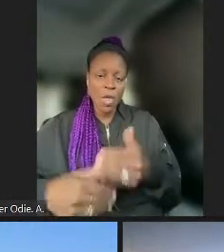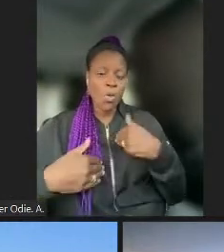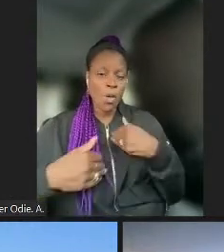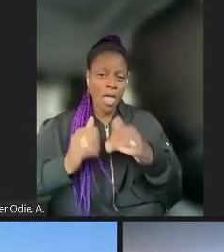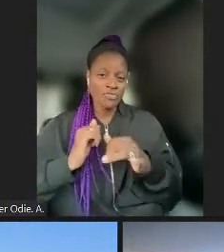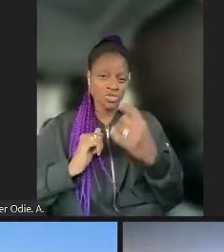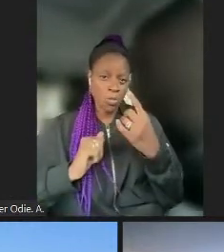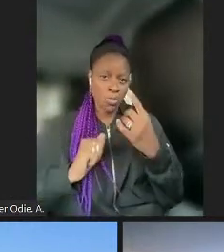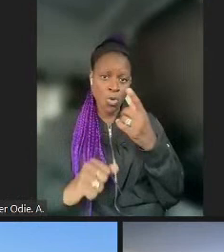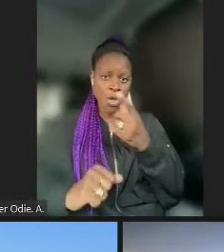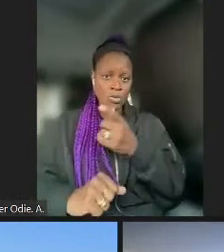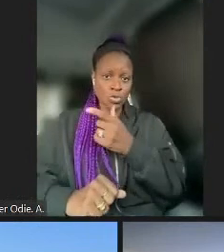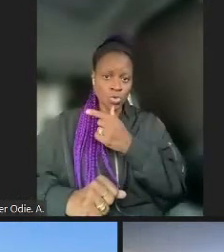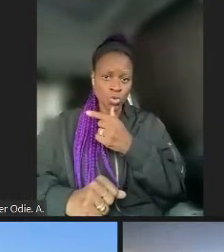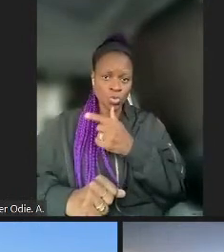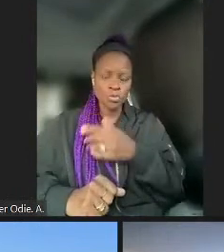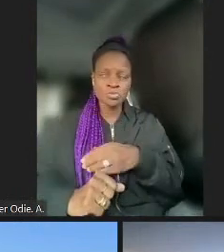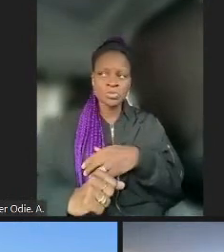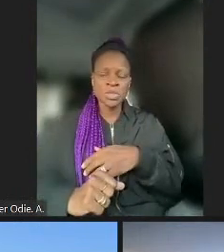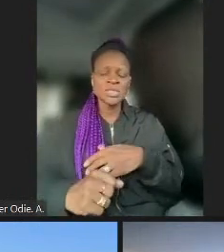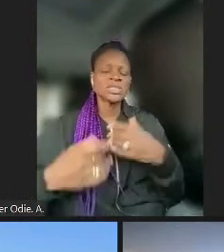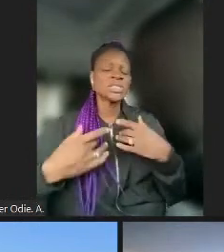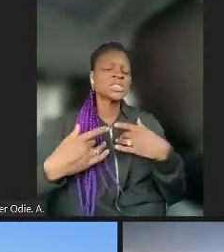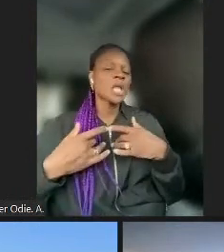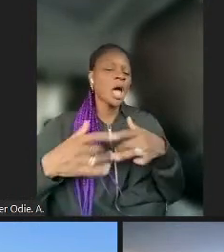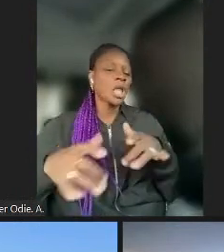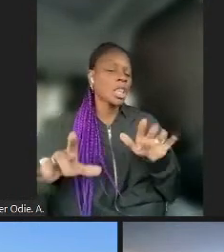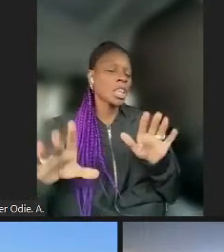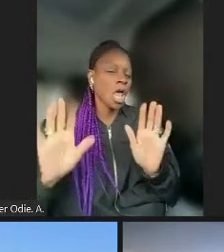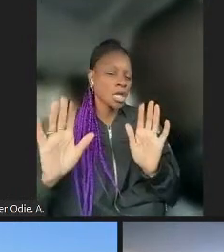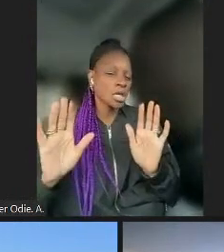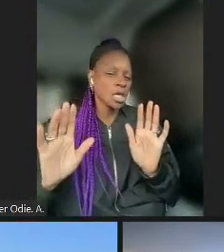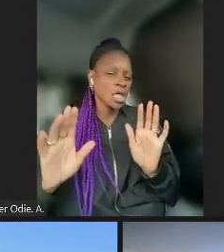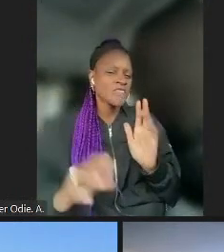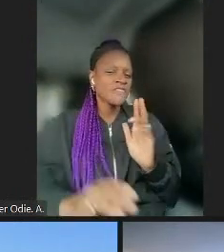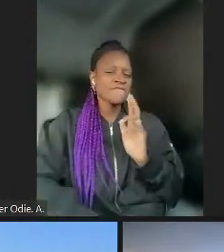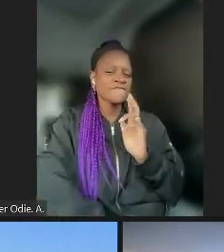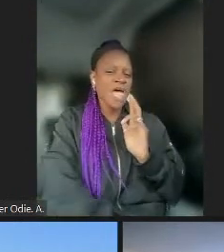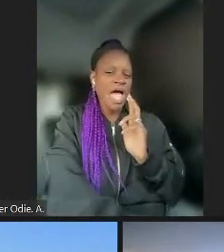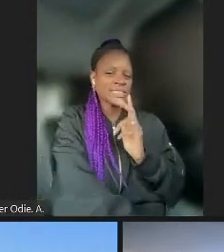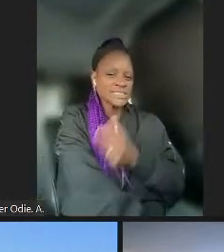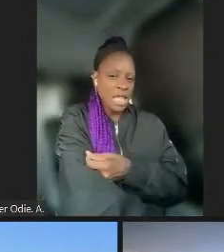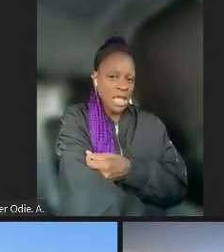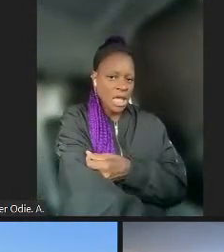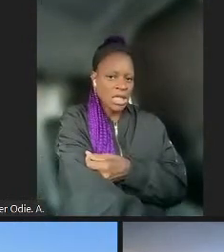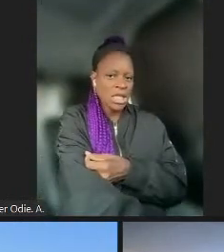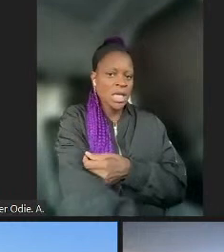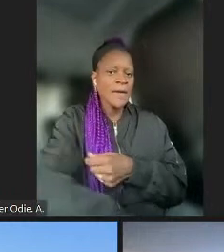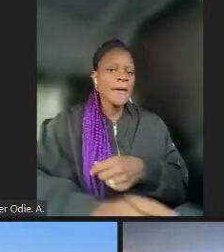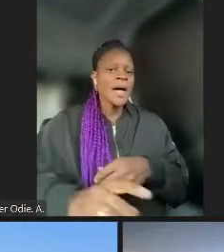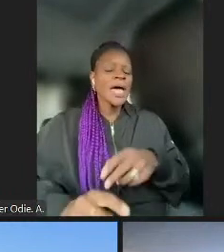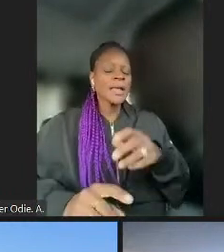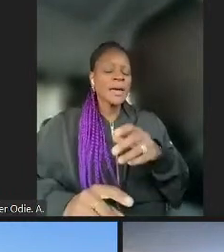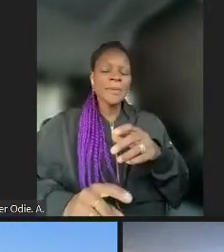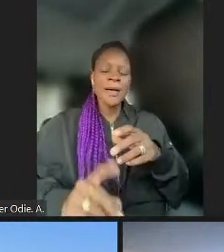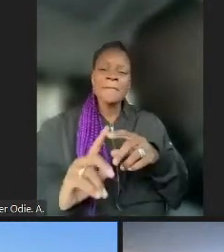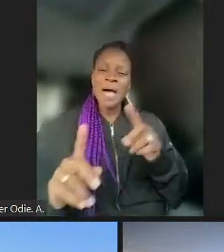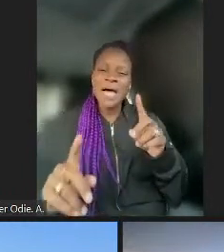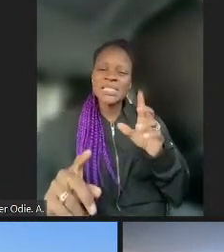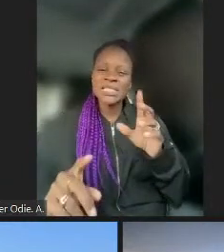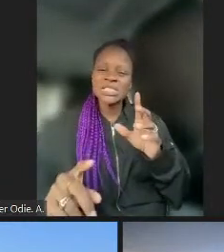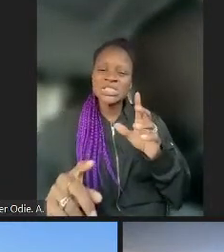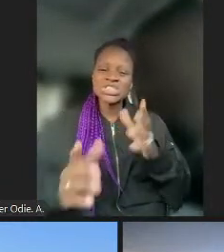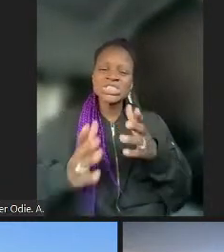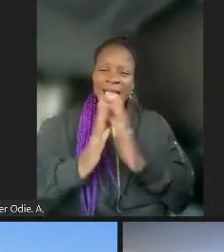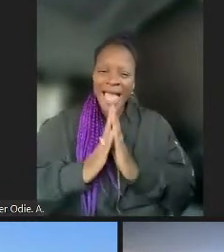but I think they raise a good point that perhaps is something we should address here. She asks, will you